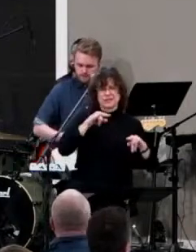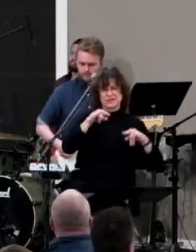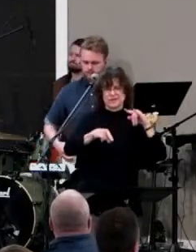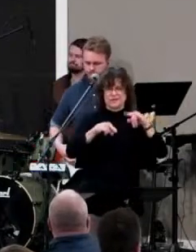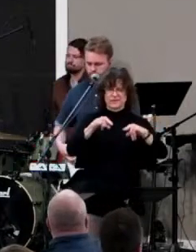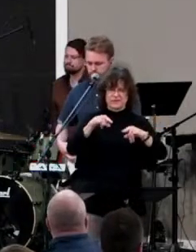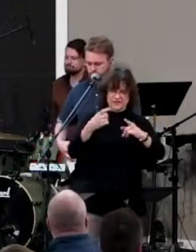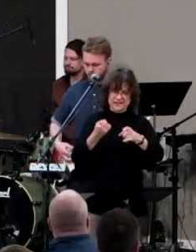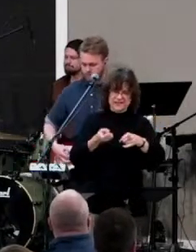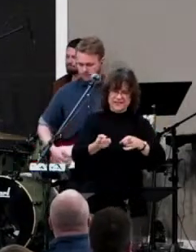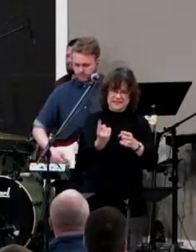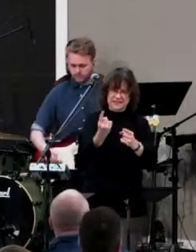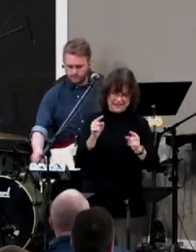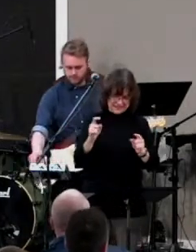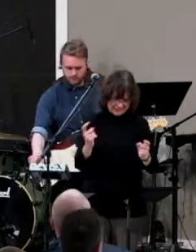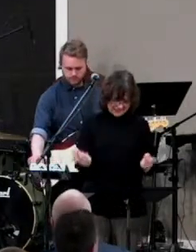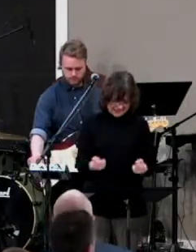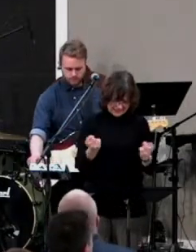sin's tyranny.